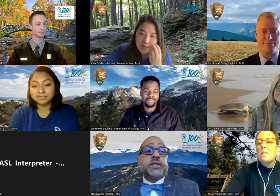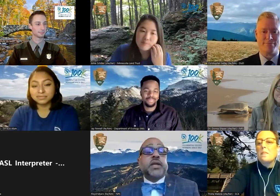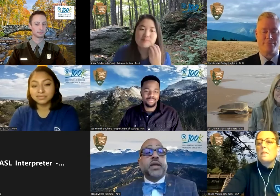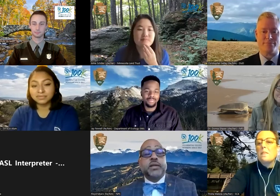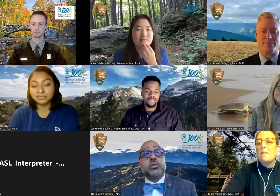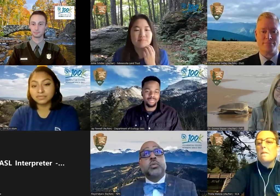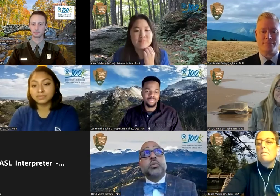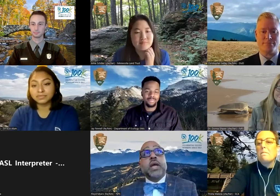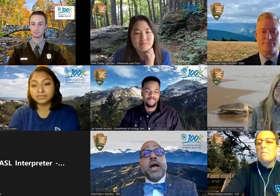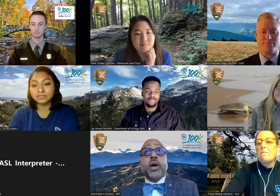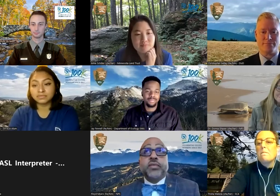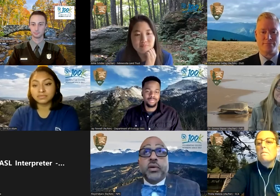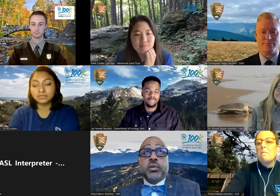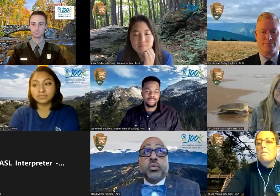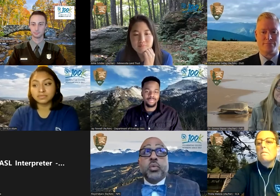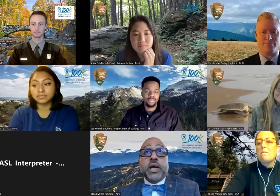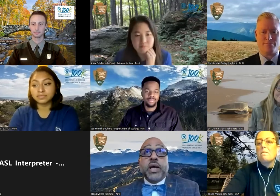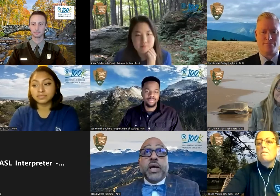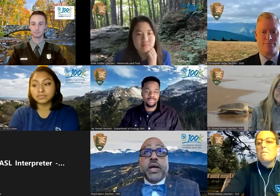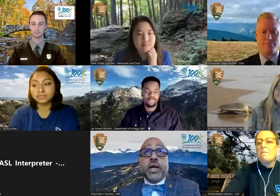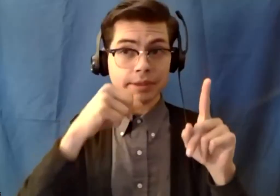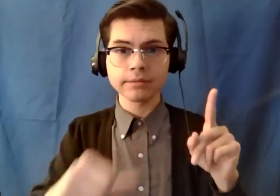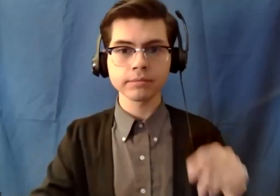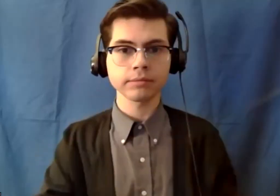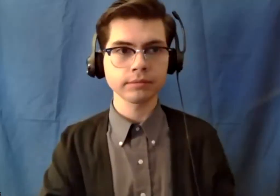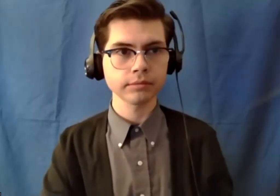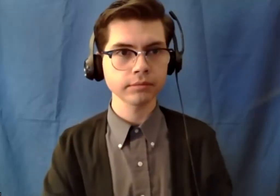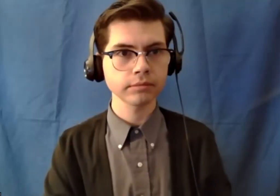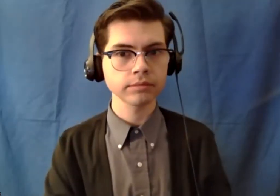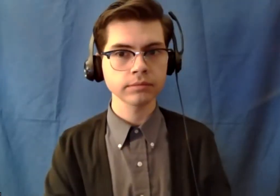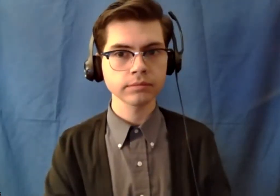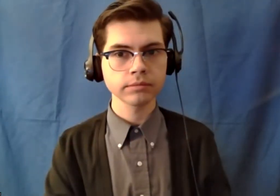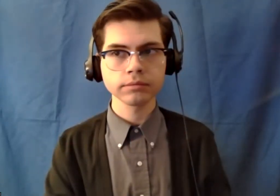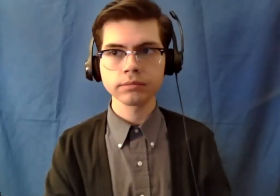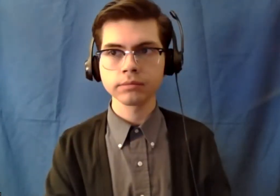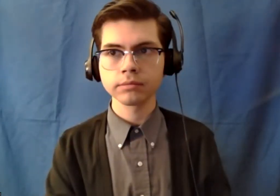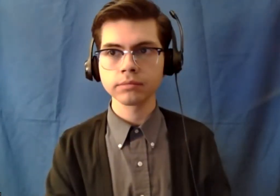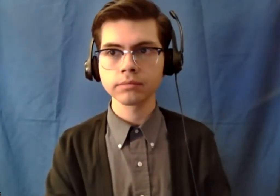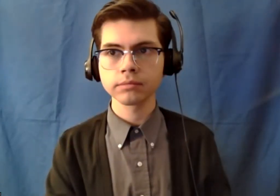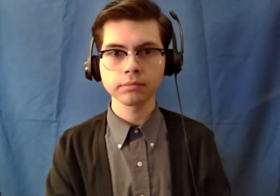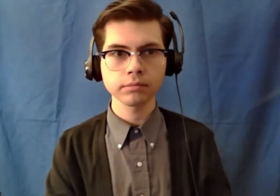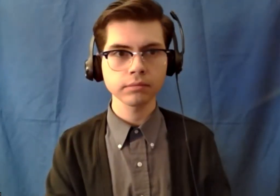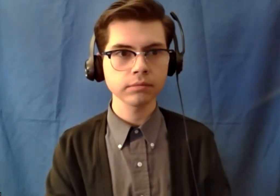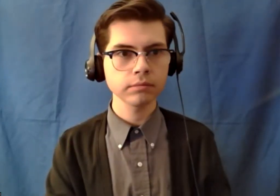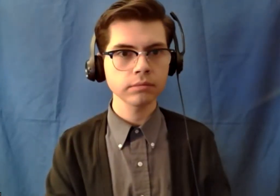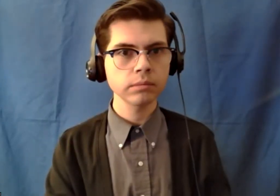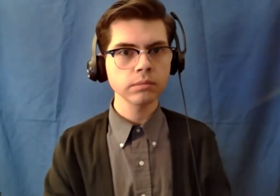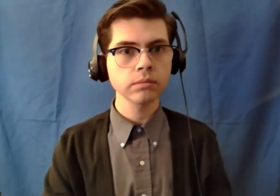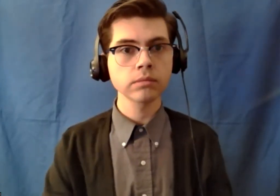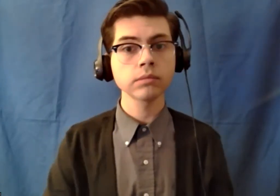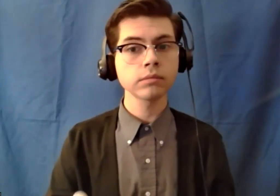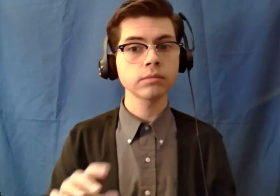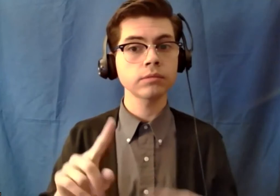to sea however when i when i did start one of my um first